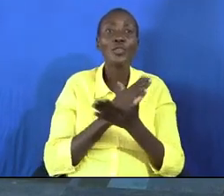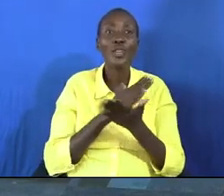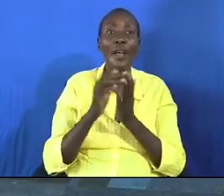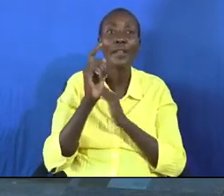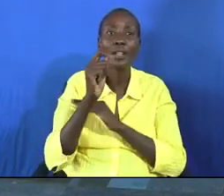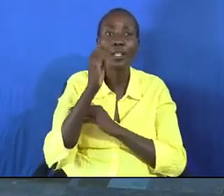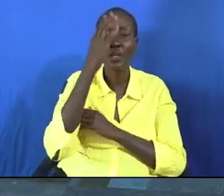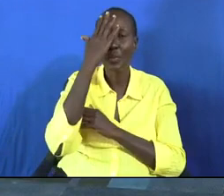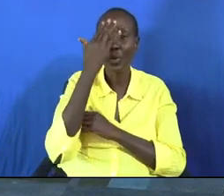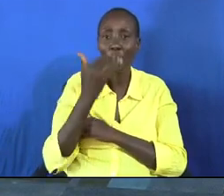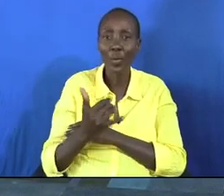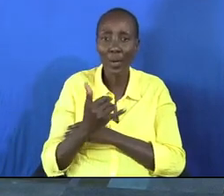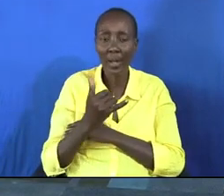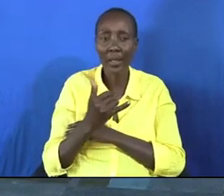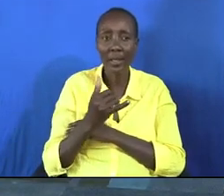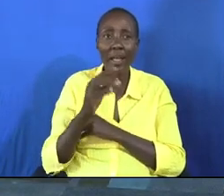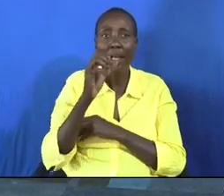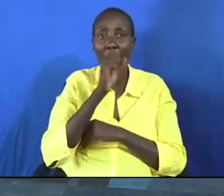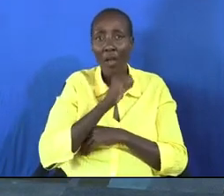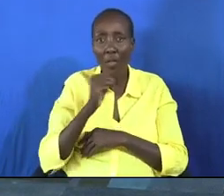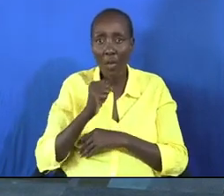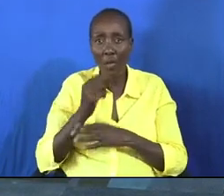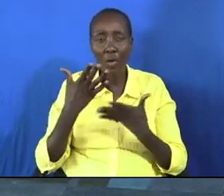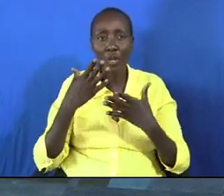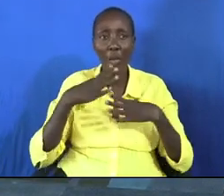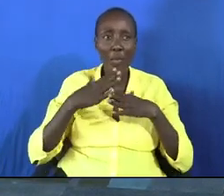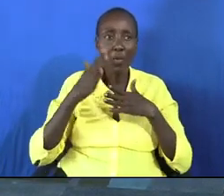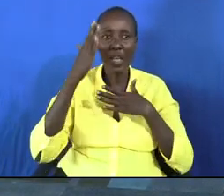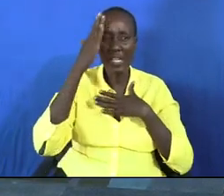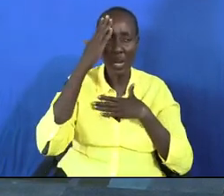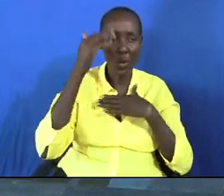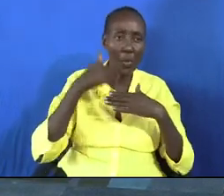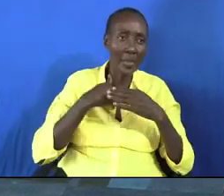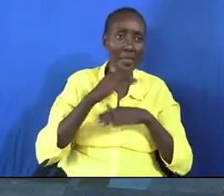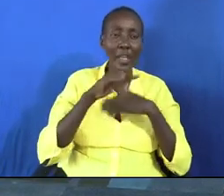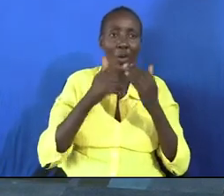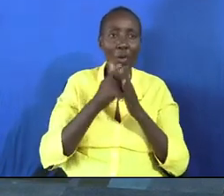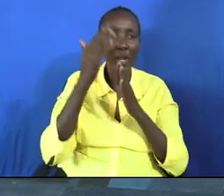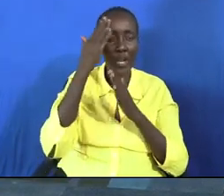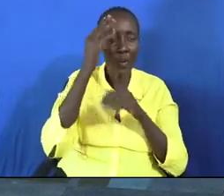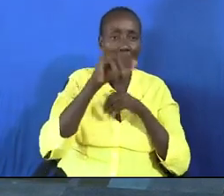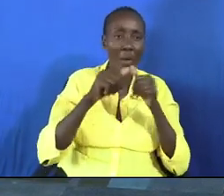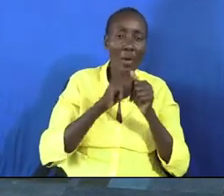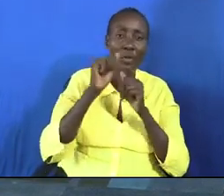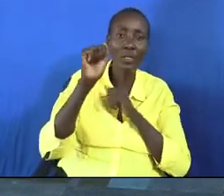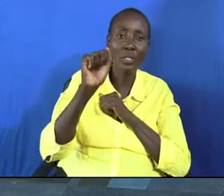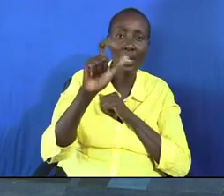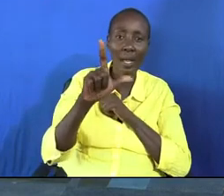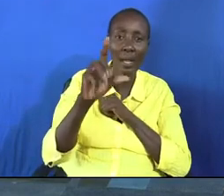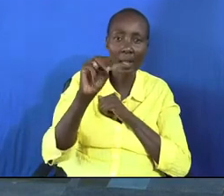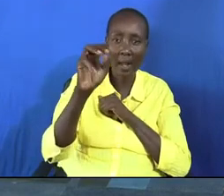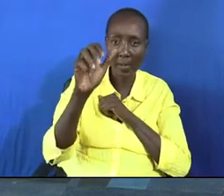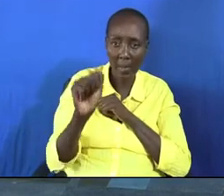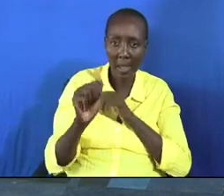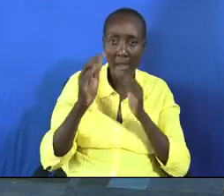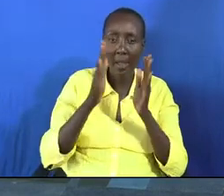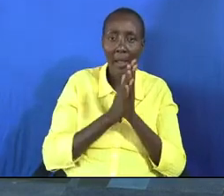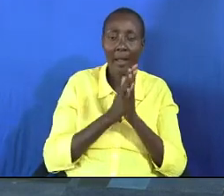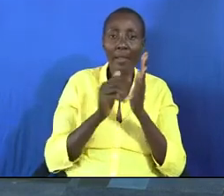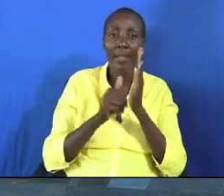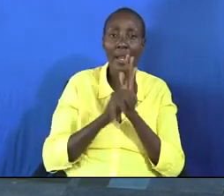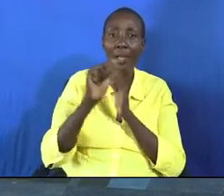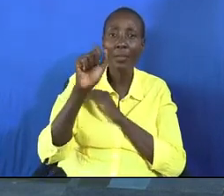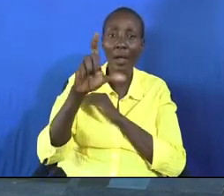testimony because the old people who know me, they all knew about Alma. She's Alma. And the name Alma